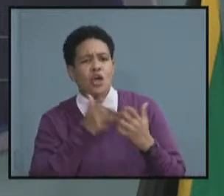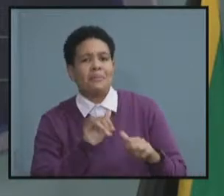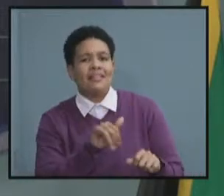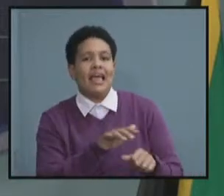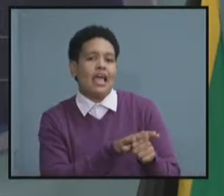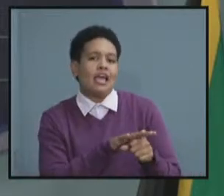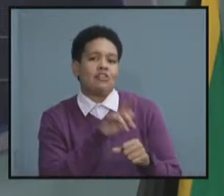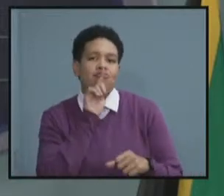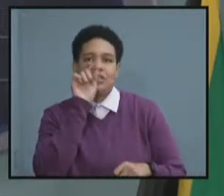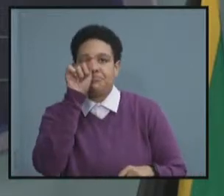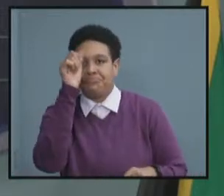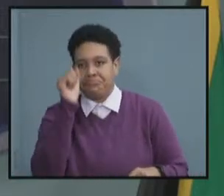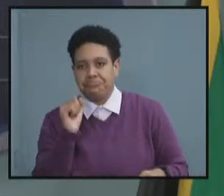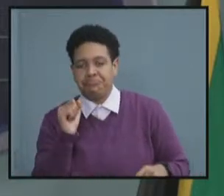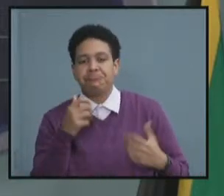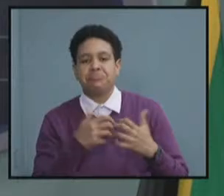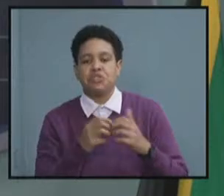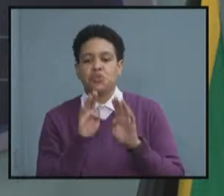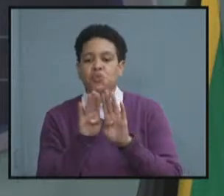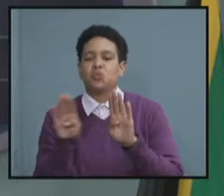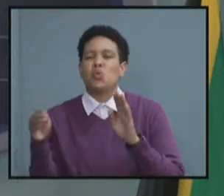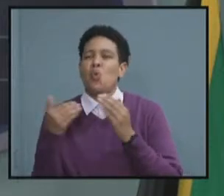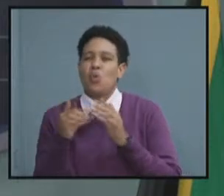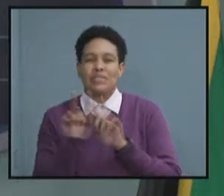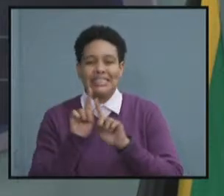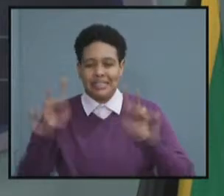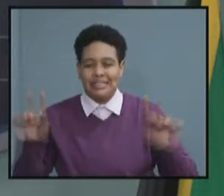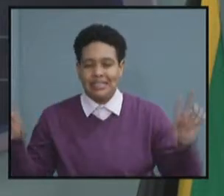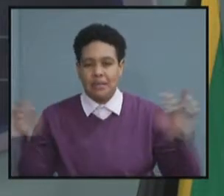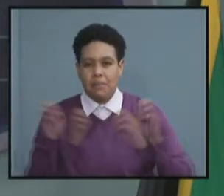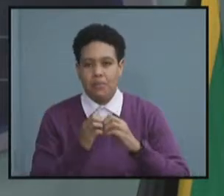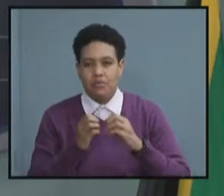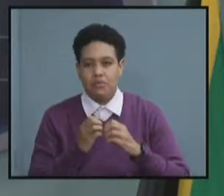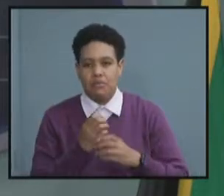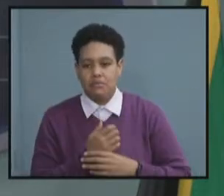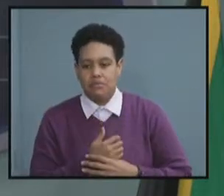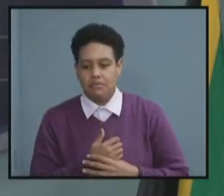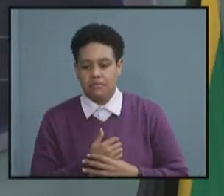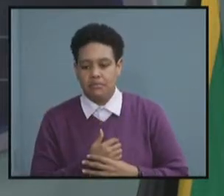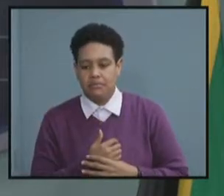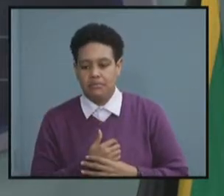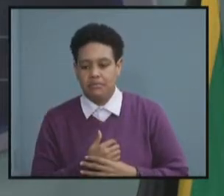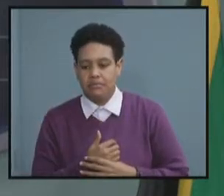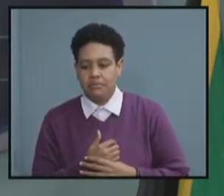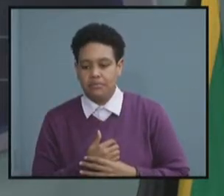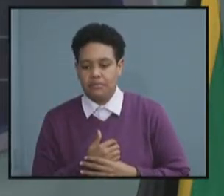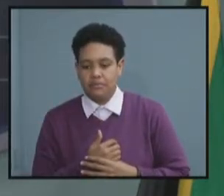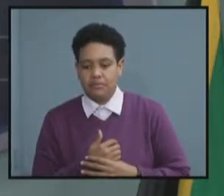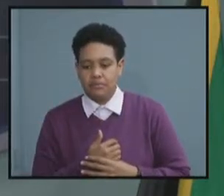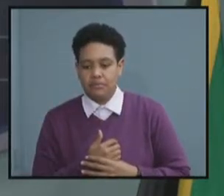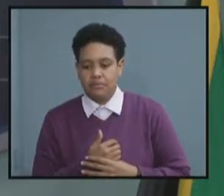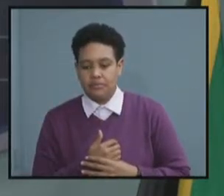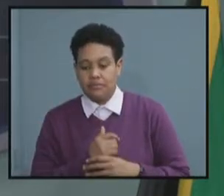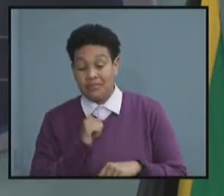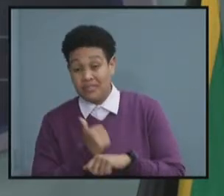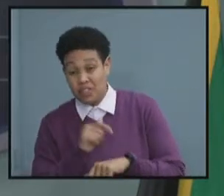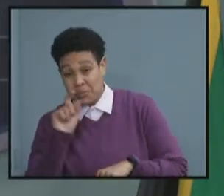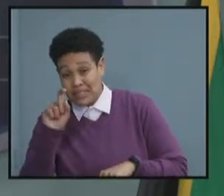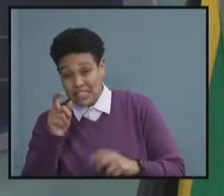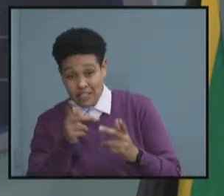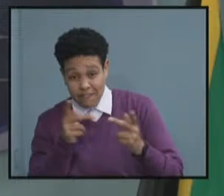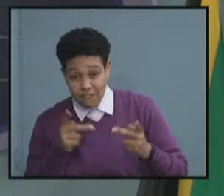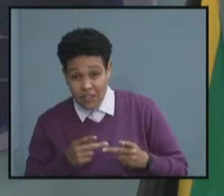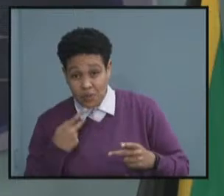area. In terms of putting in the necessary facilities, we see where the bartenders